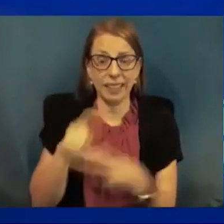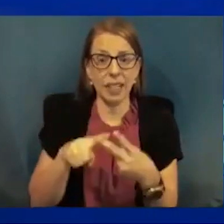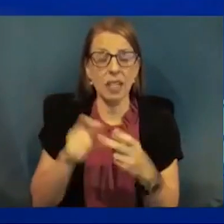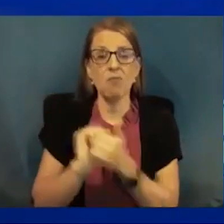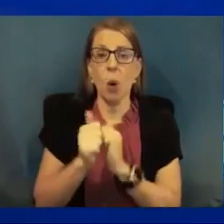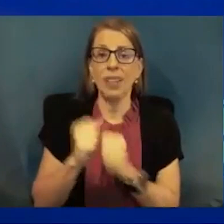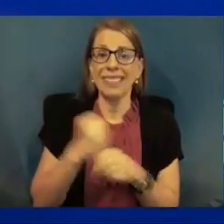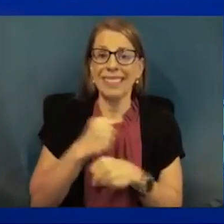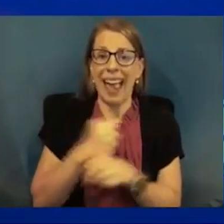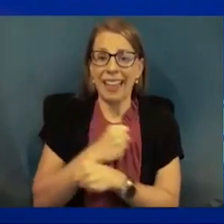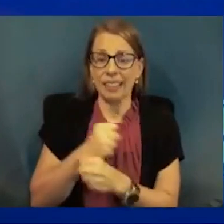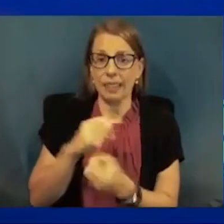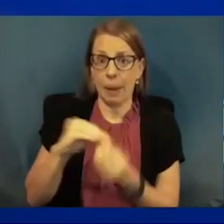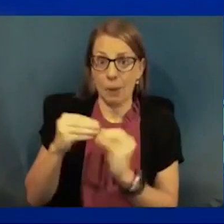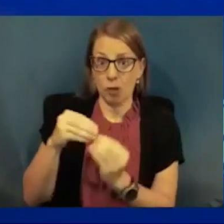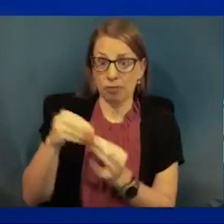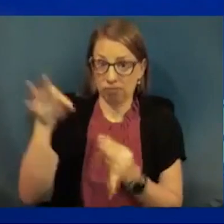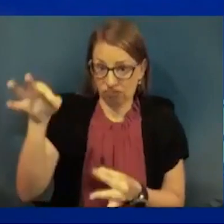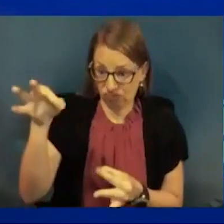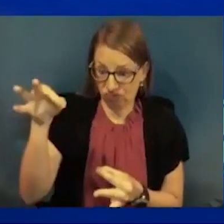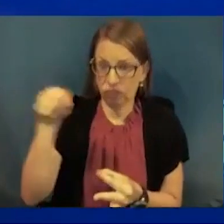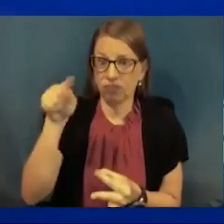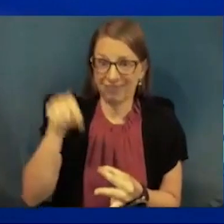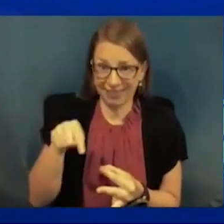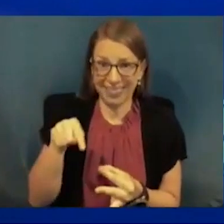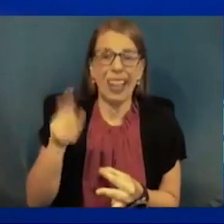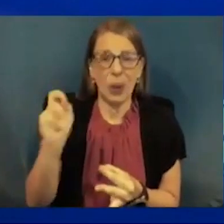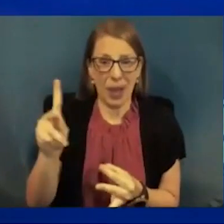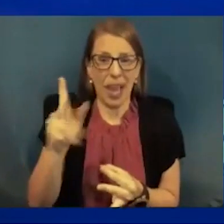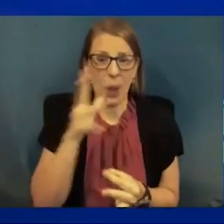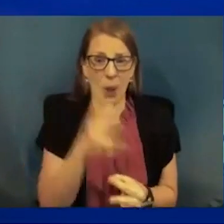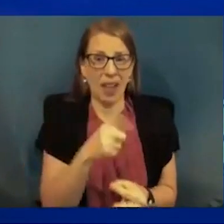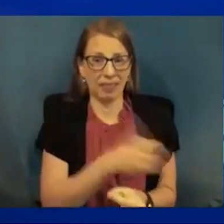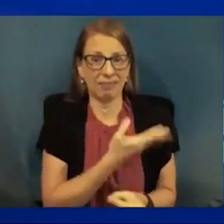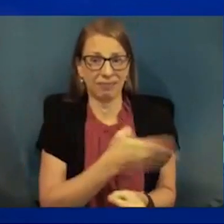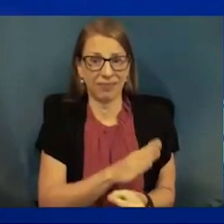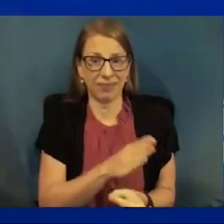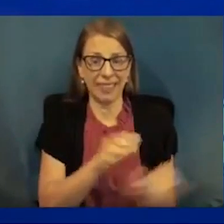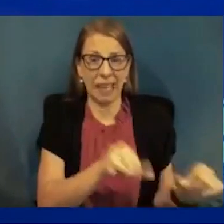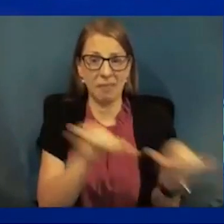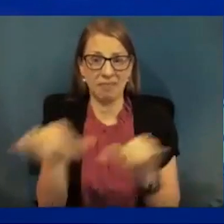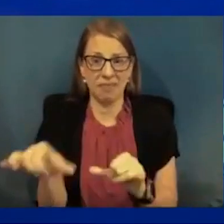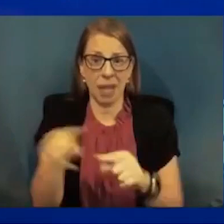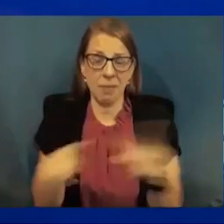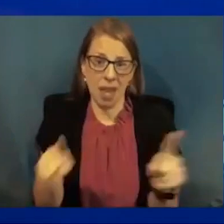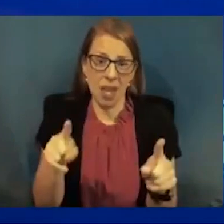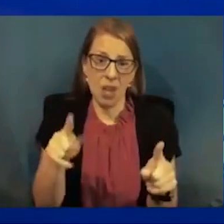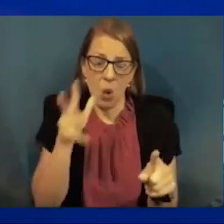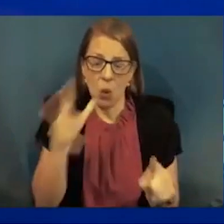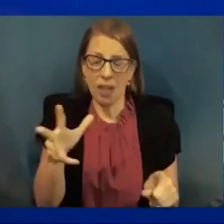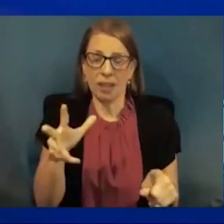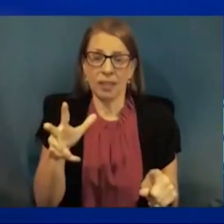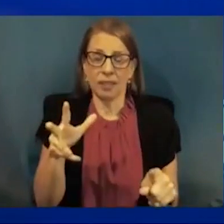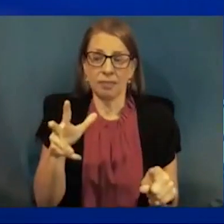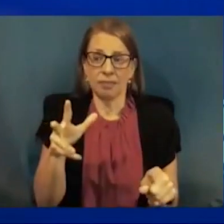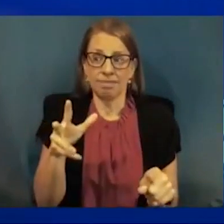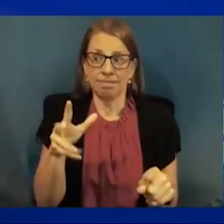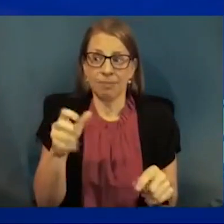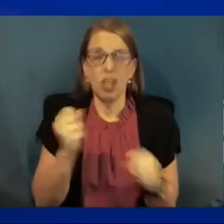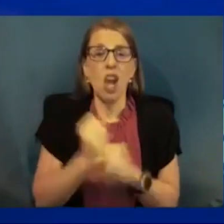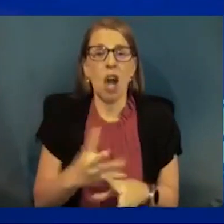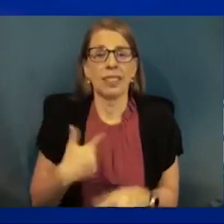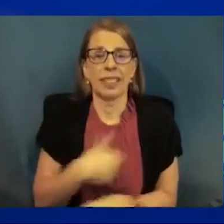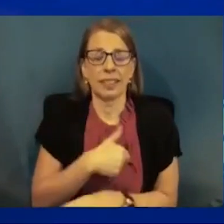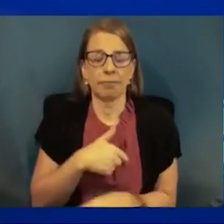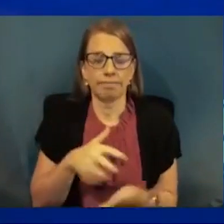that it'll be okay. But it'll cause us to pause. And I think if anyone is out